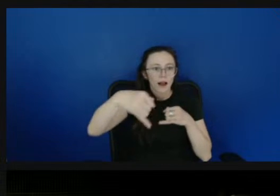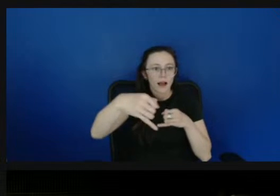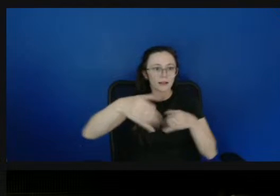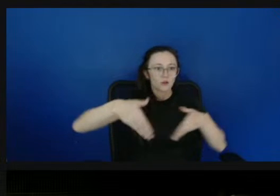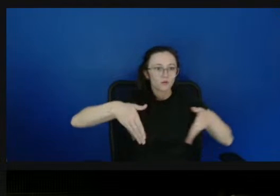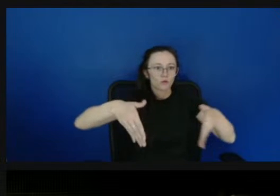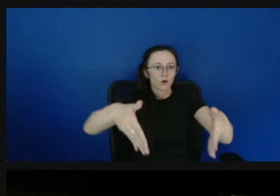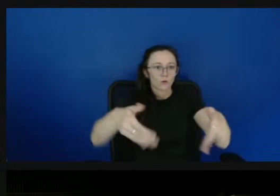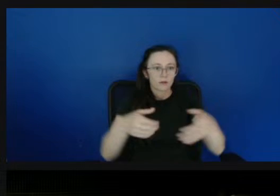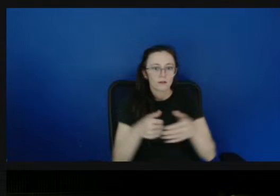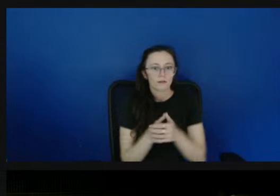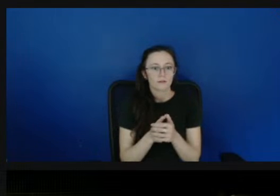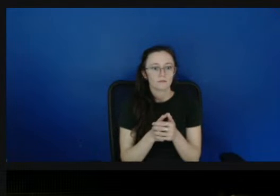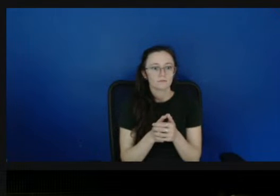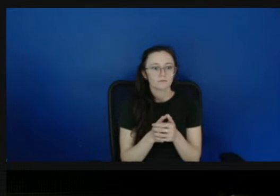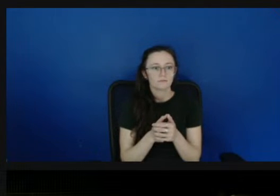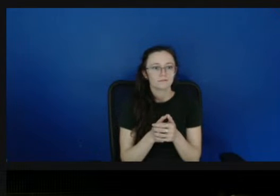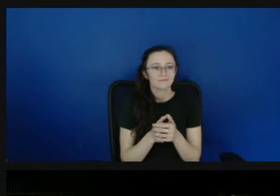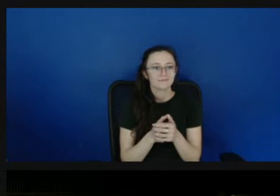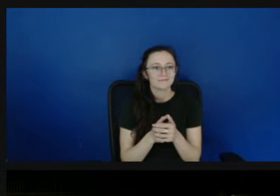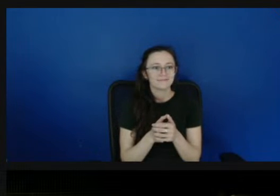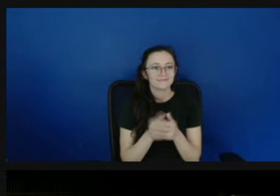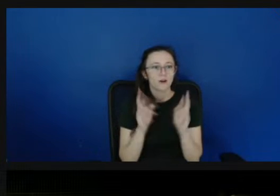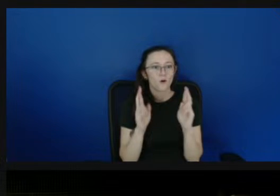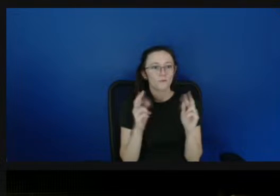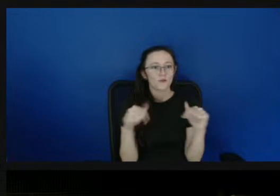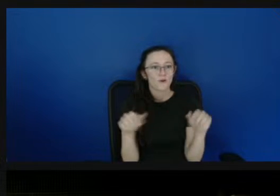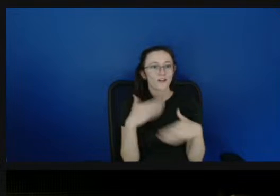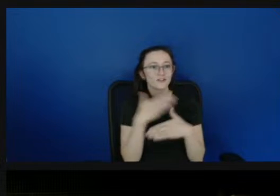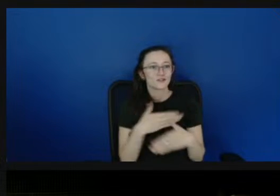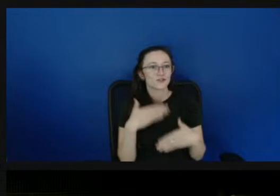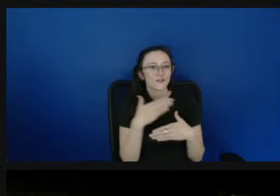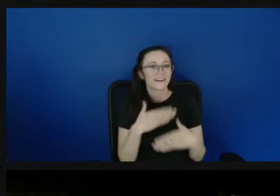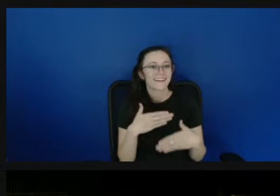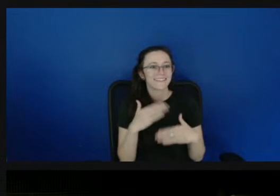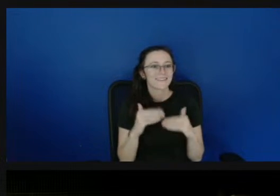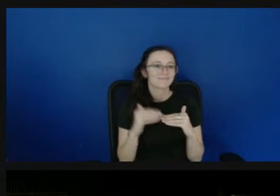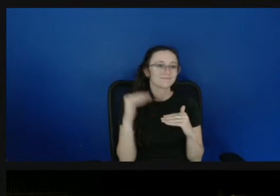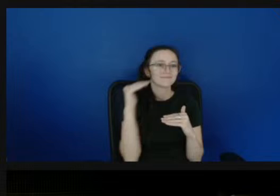hopefully you guys are enjoying the extra color that's in here, even if it is a little artificial.